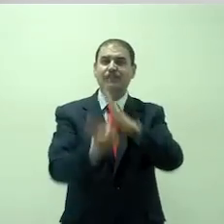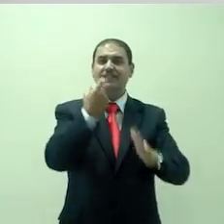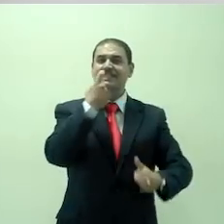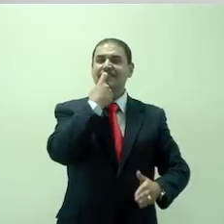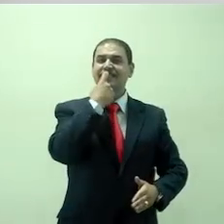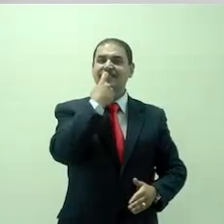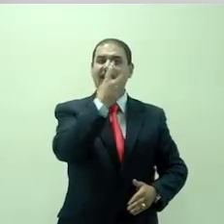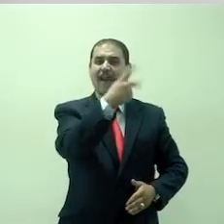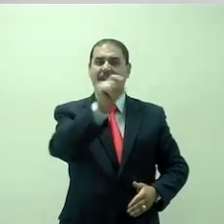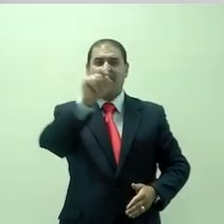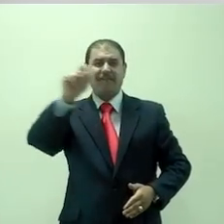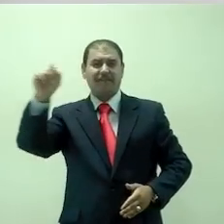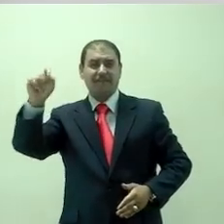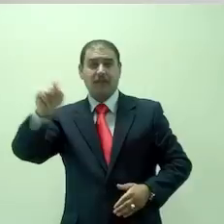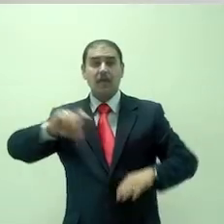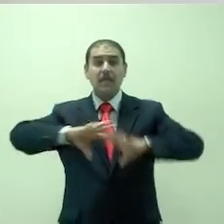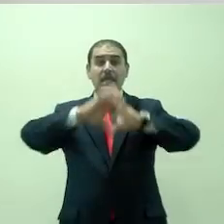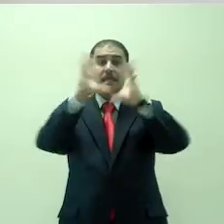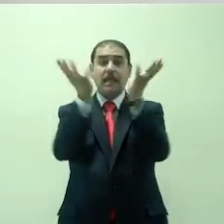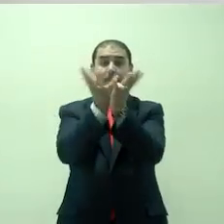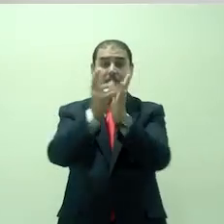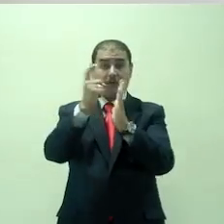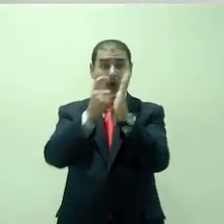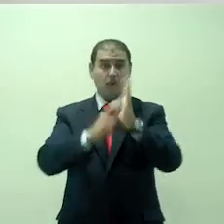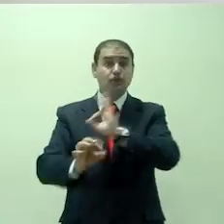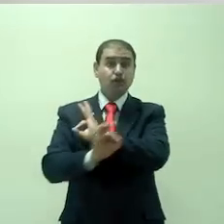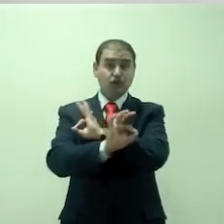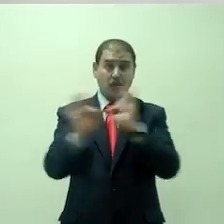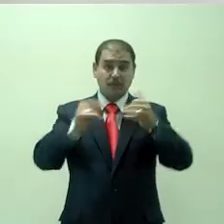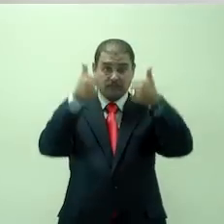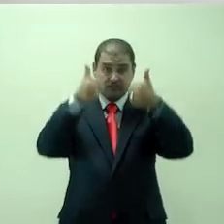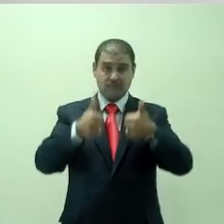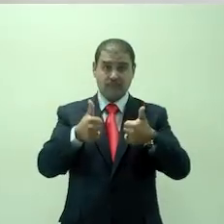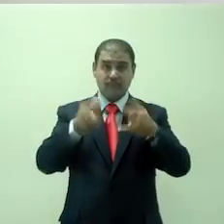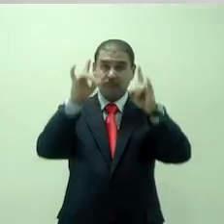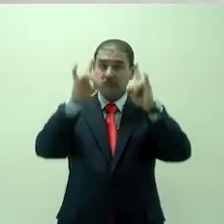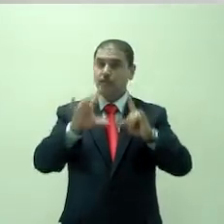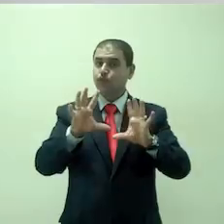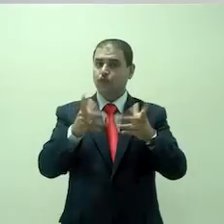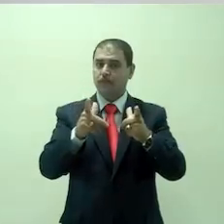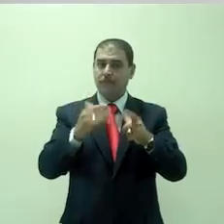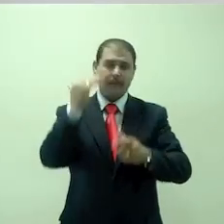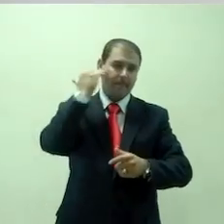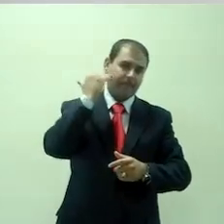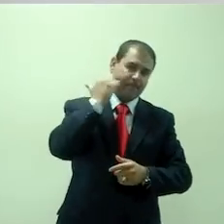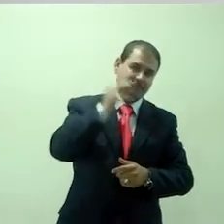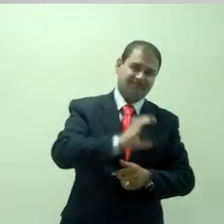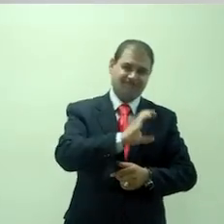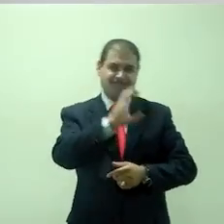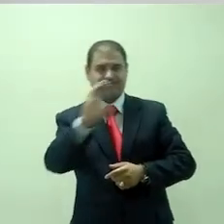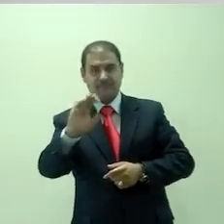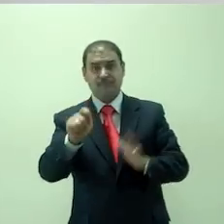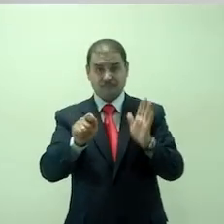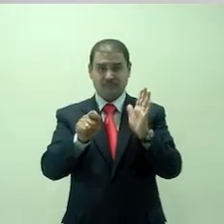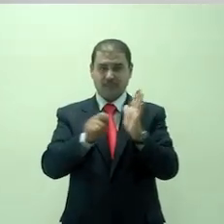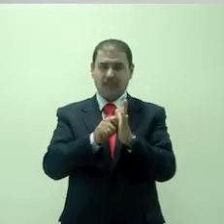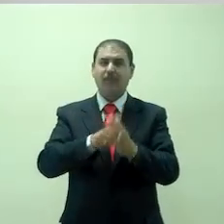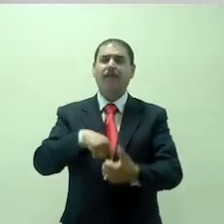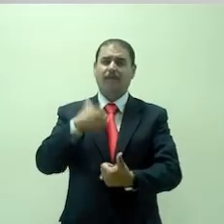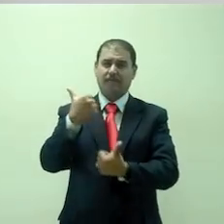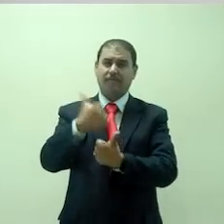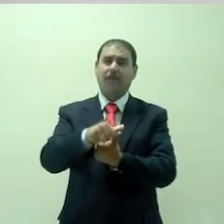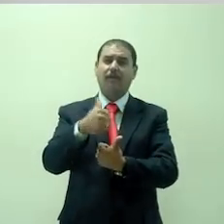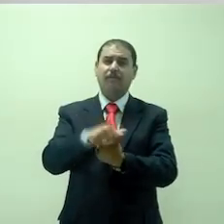Unfortunately, the MDGs made no mention of disability or people with